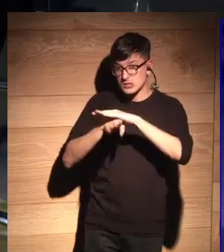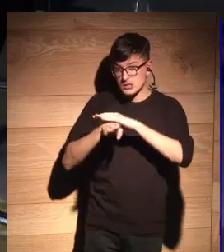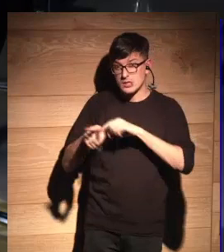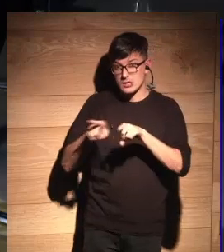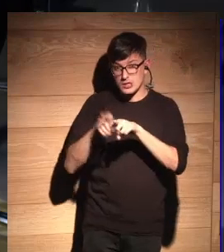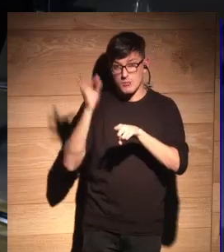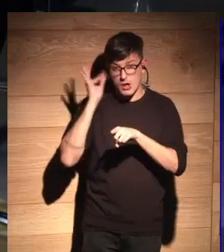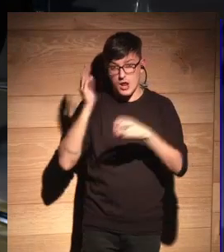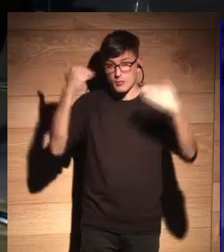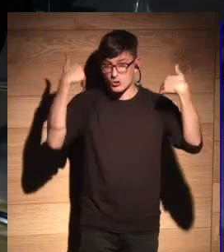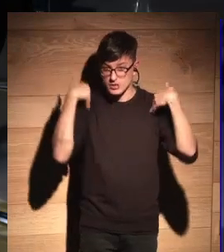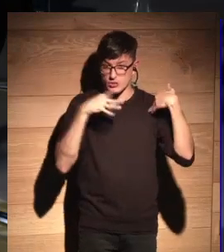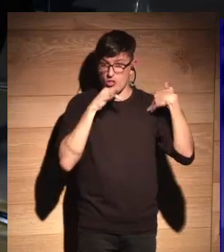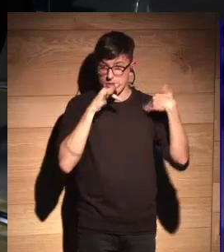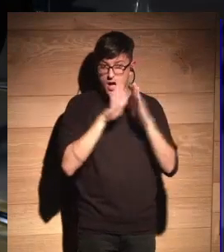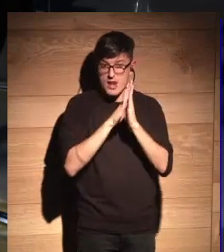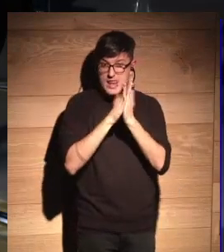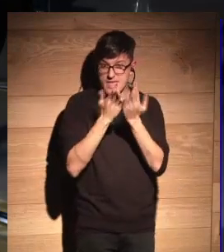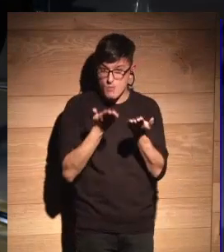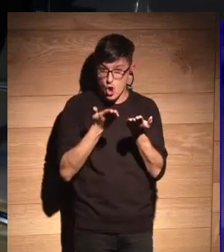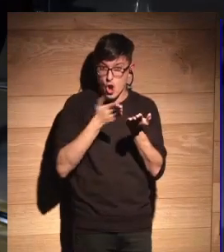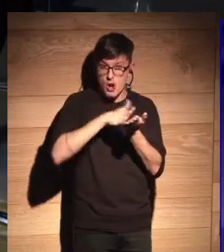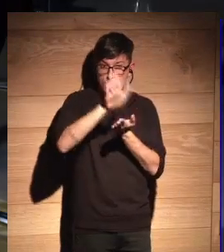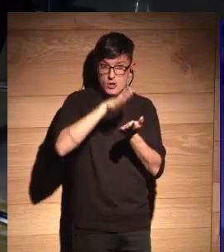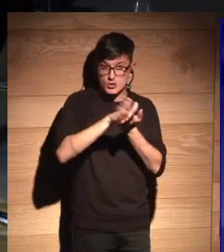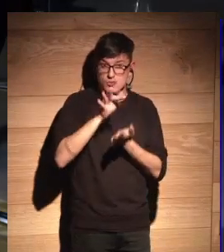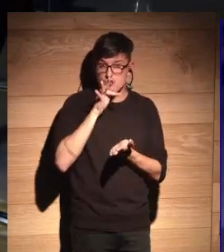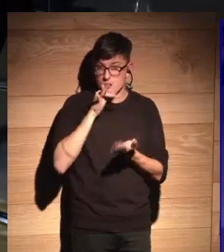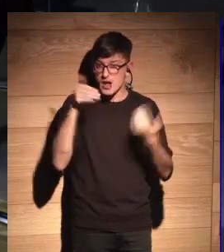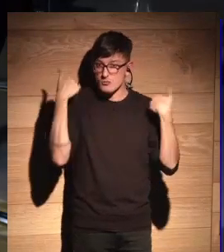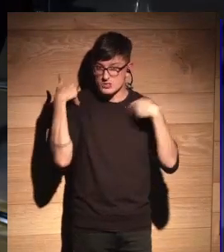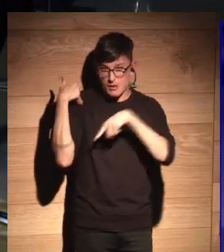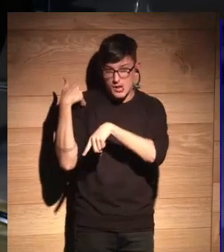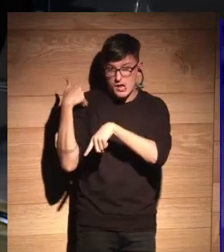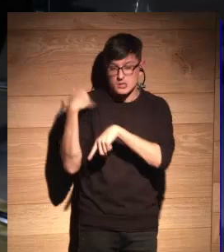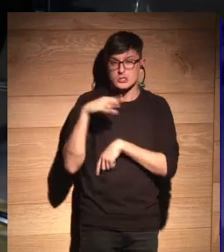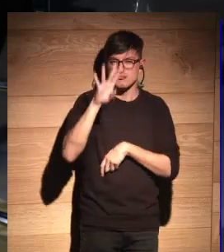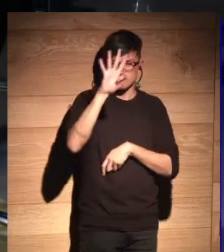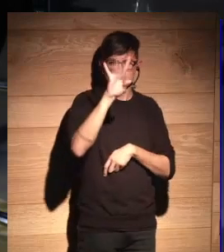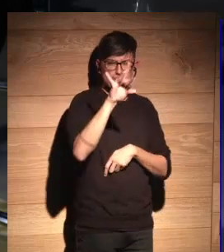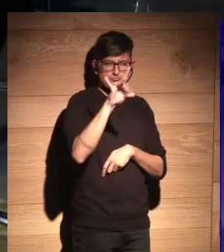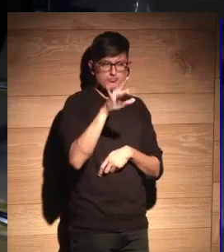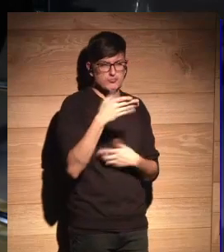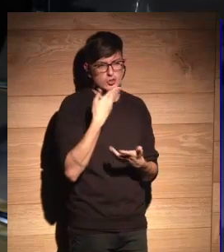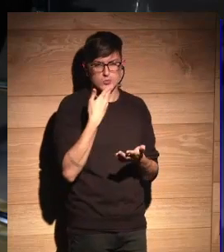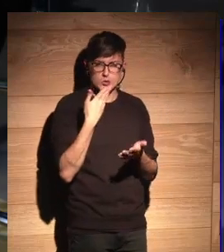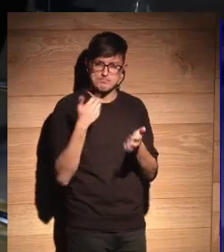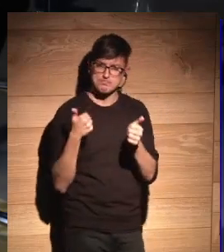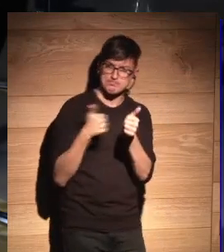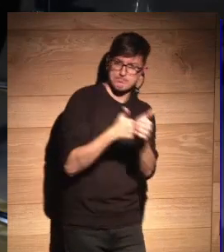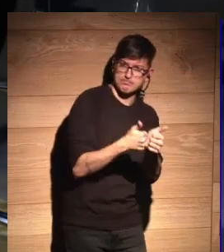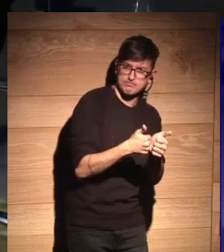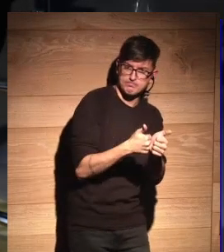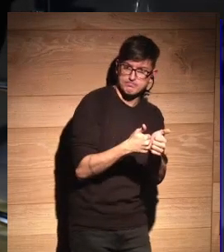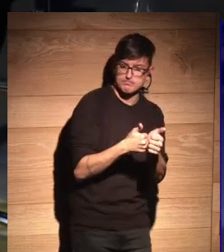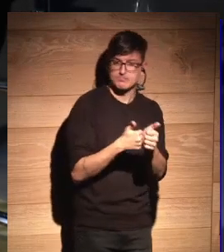of my CEO. Agency, CEO. She's kind of my consigliere, and she's my boss, and my she does